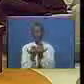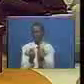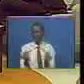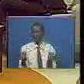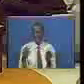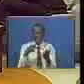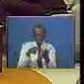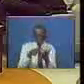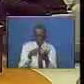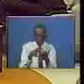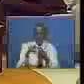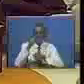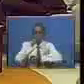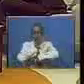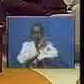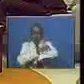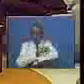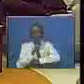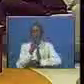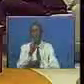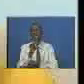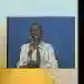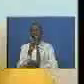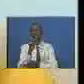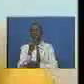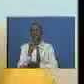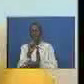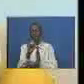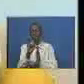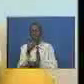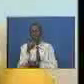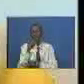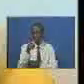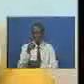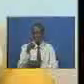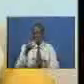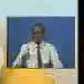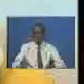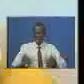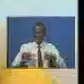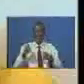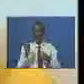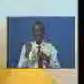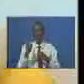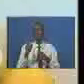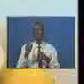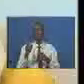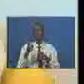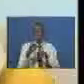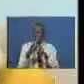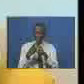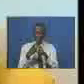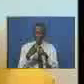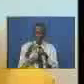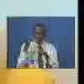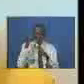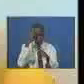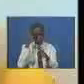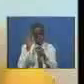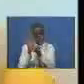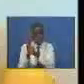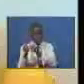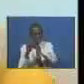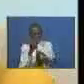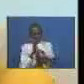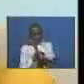in Kittui he he was Mustang in Nairobi now suppose and you know a lot of donor funds also